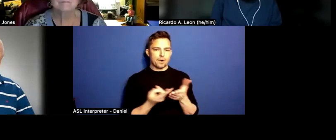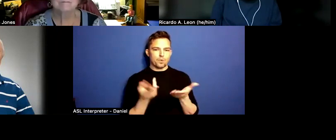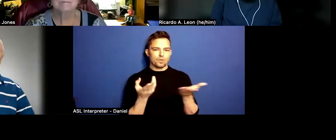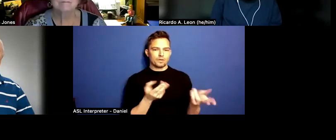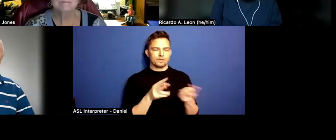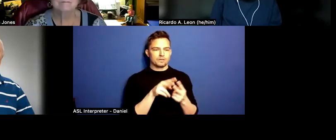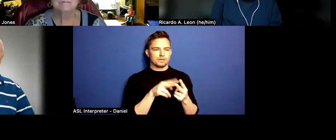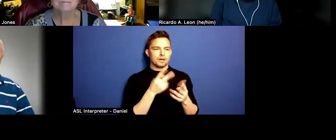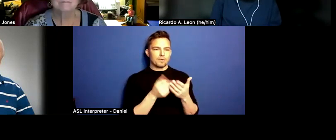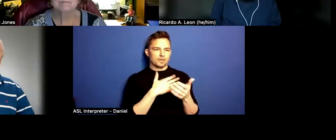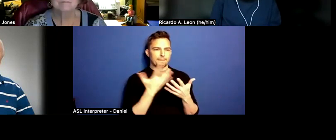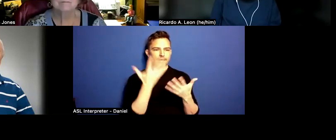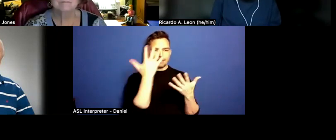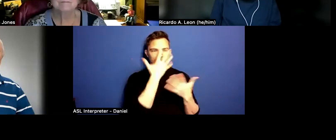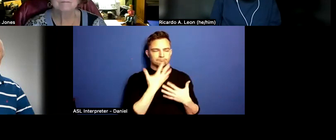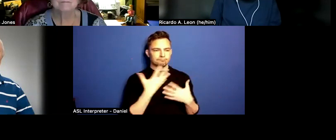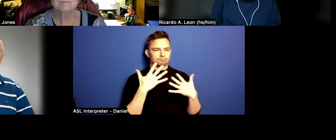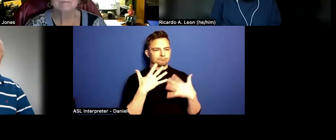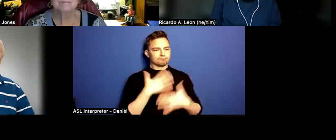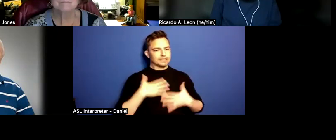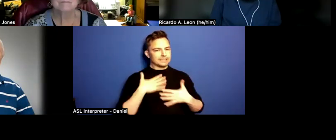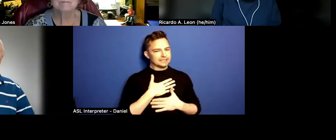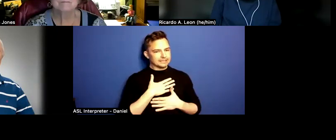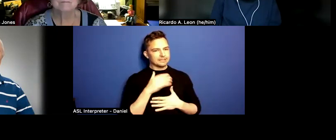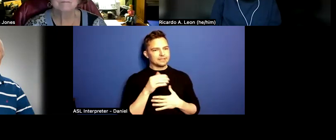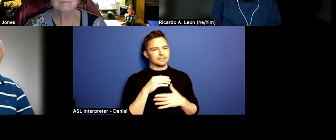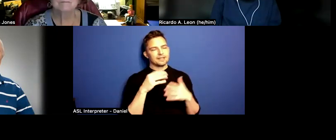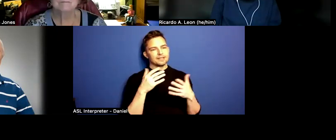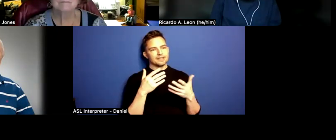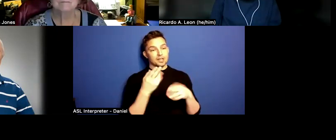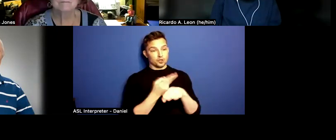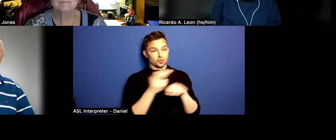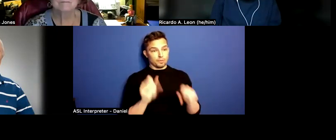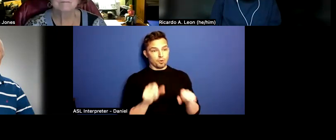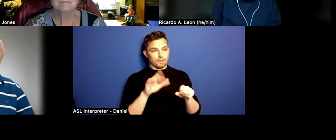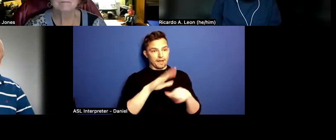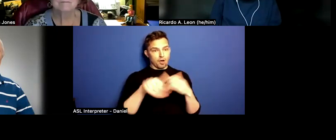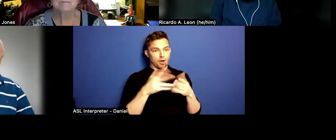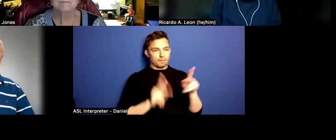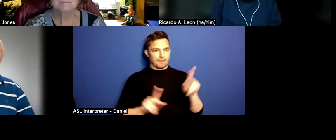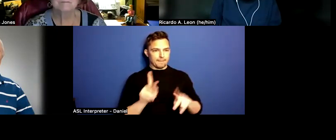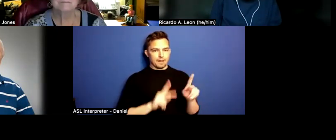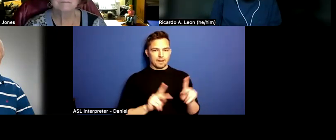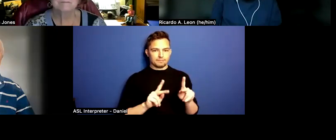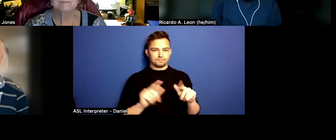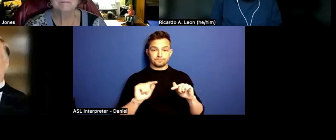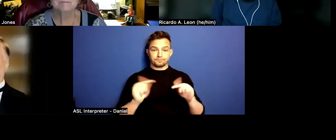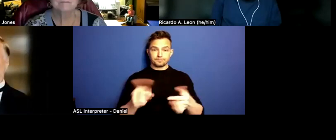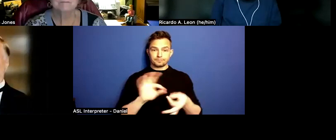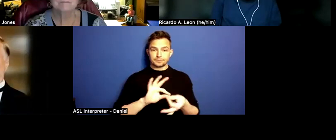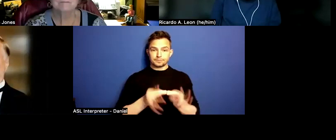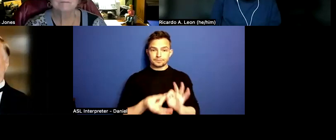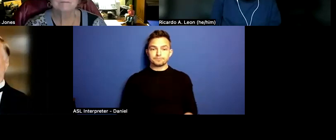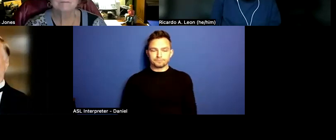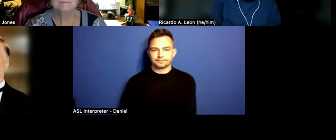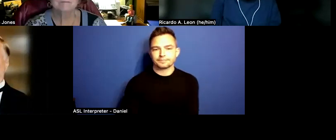be aesthetically pleasing and usable by all occupants. I don't regard it